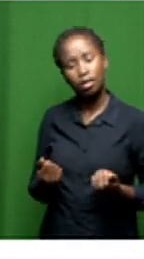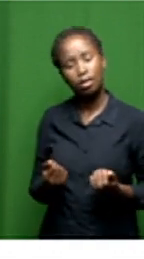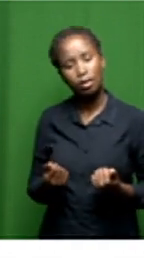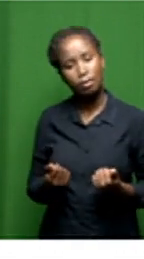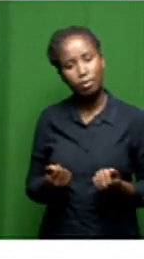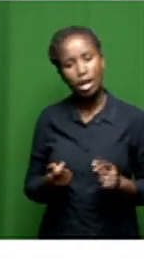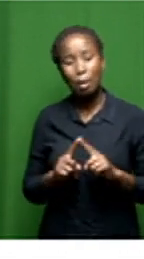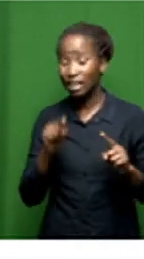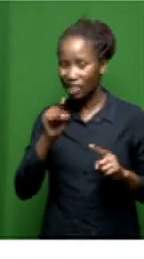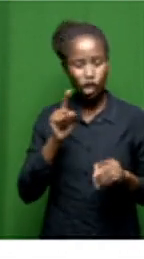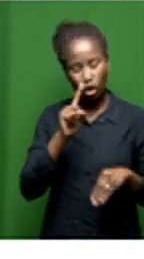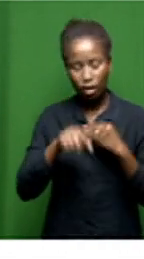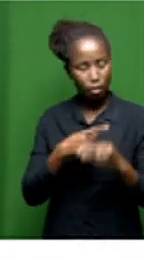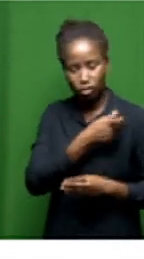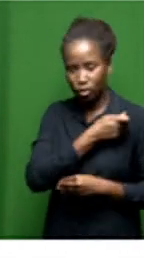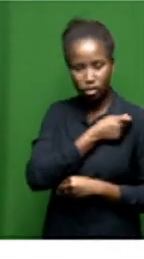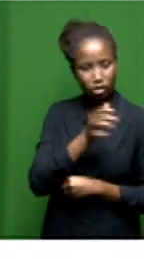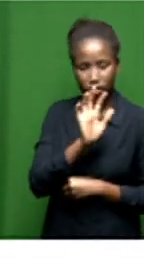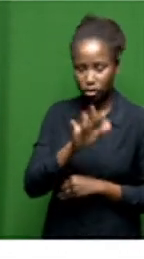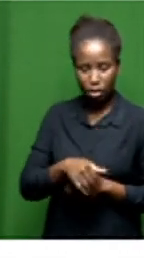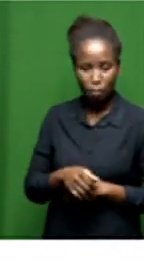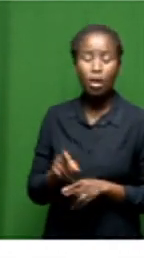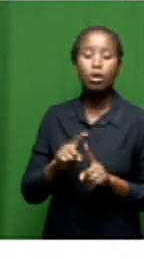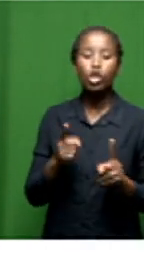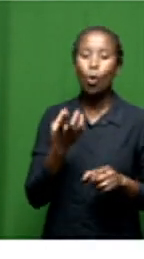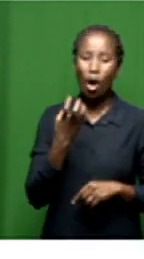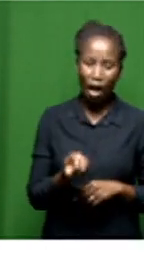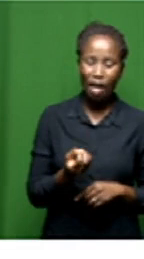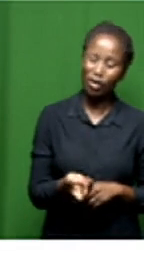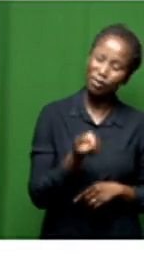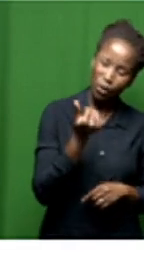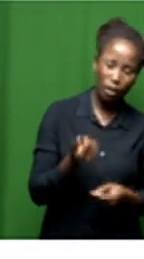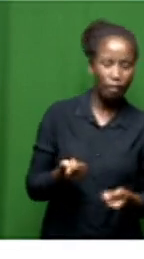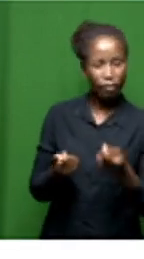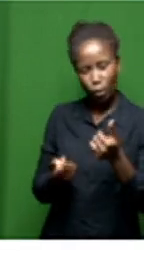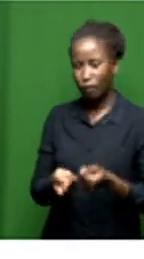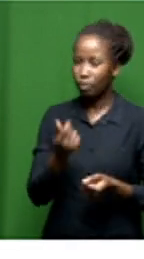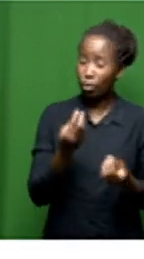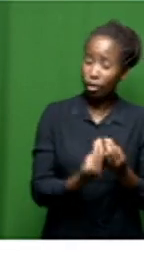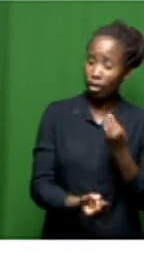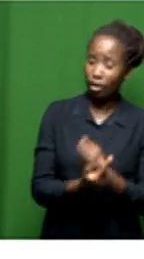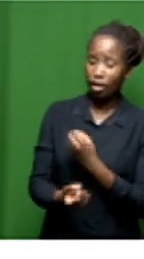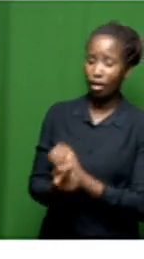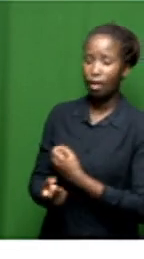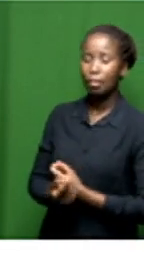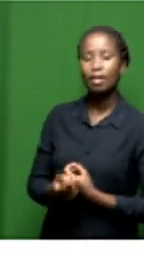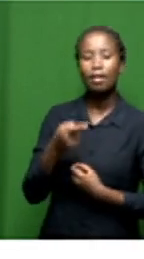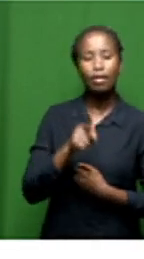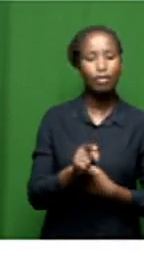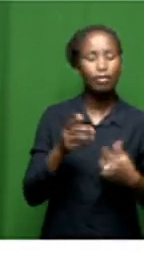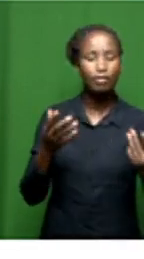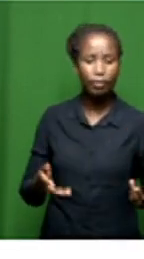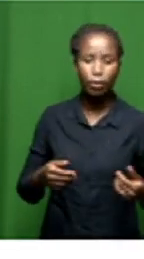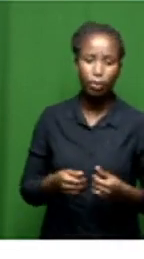interconnection or interconnectivity into that. So if a very few isolated cases, which are in few, say, numbers of counting,